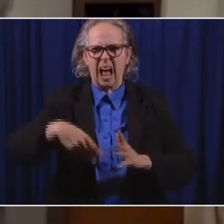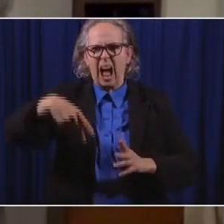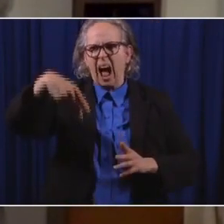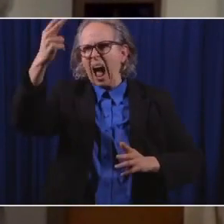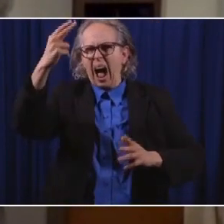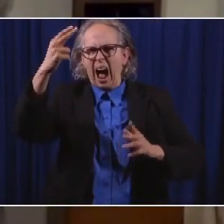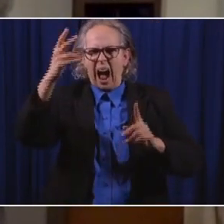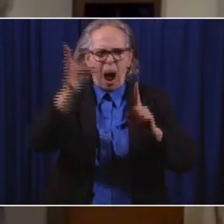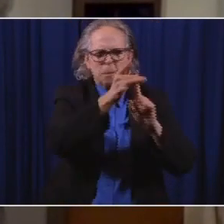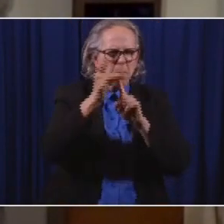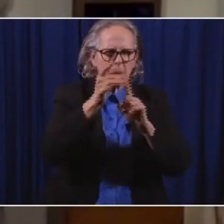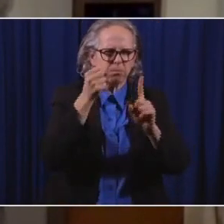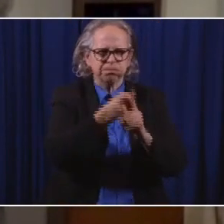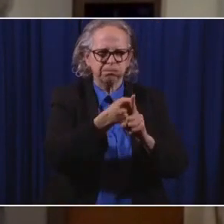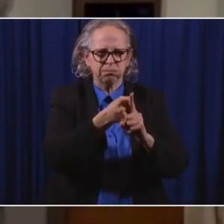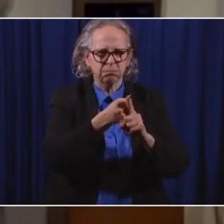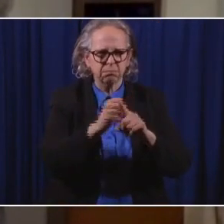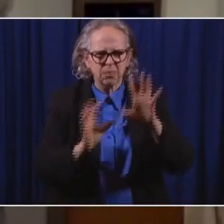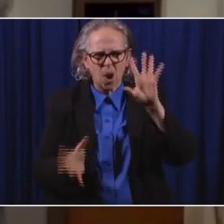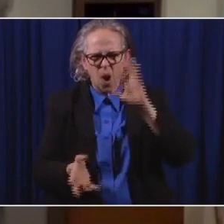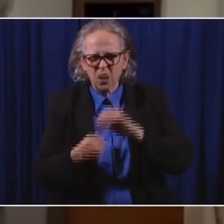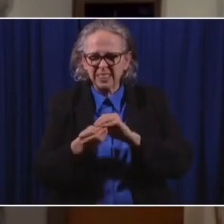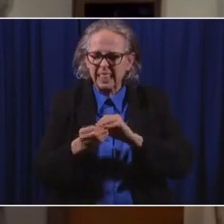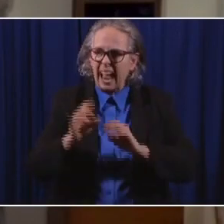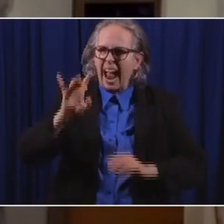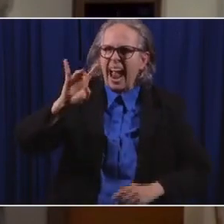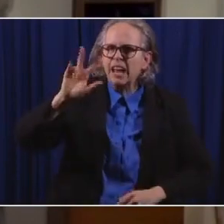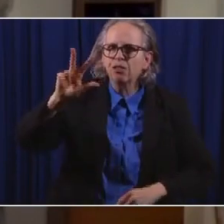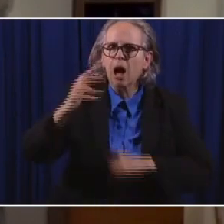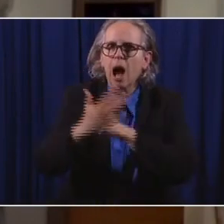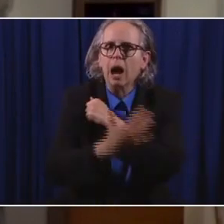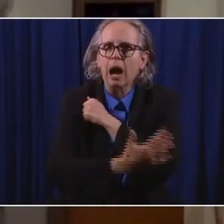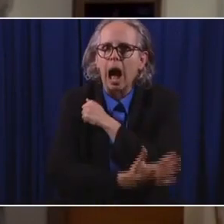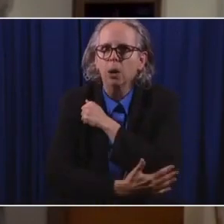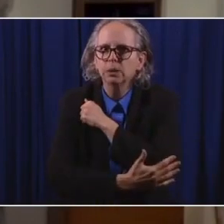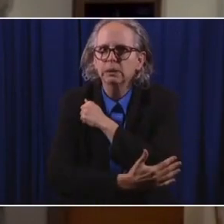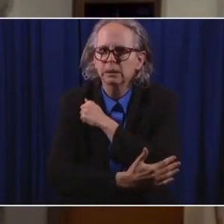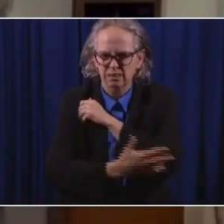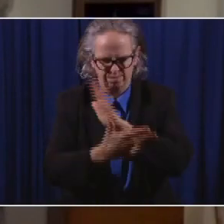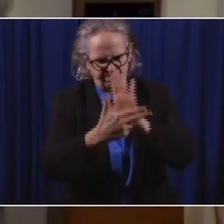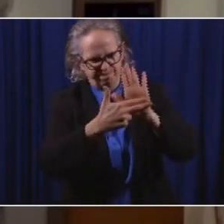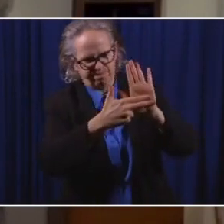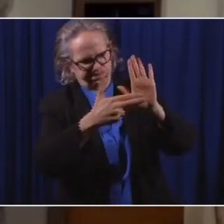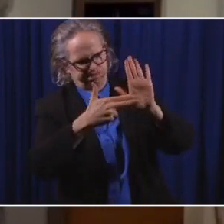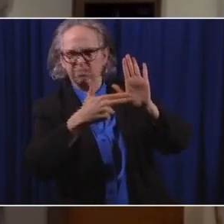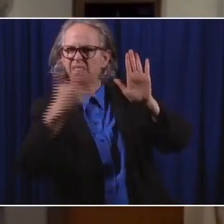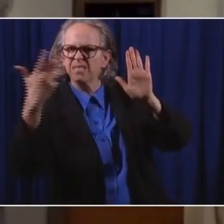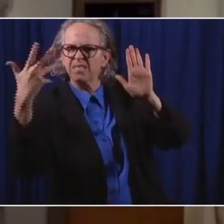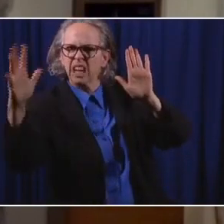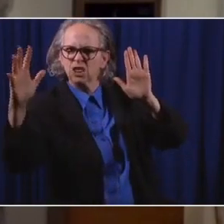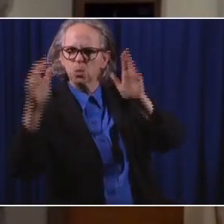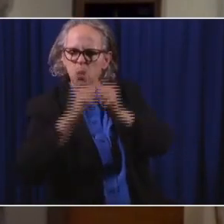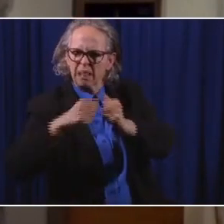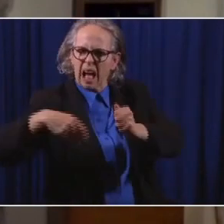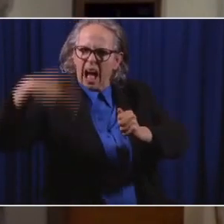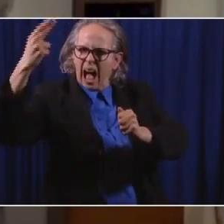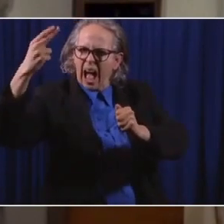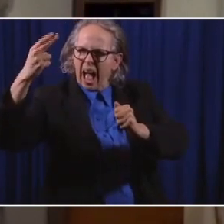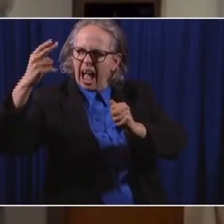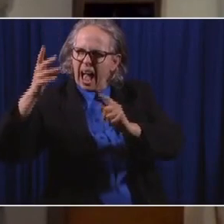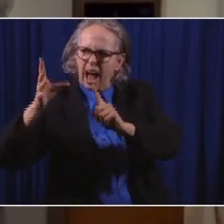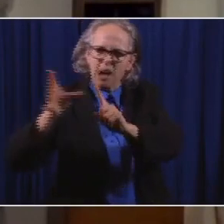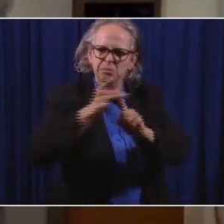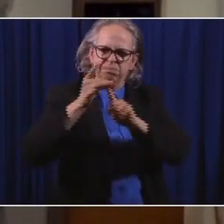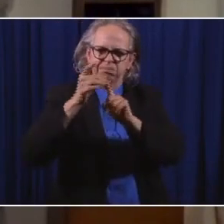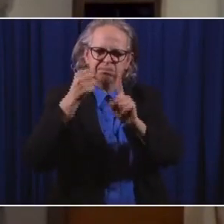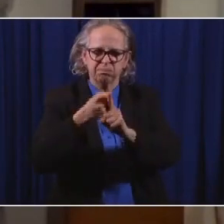before, 83 of our 88 counties are high incident counties. And again, this is what the federal government, how